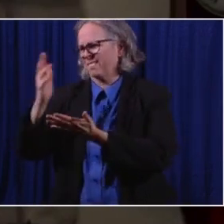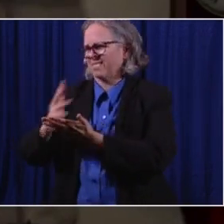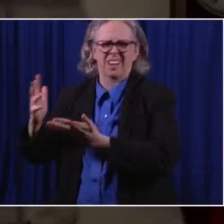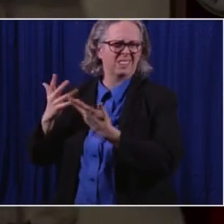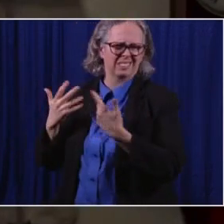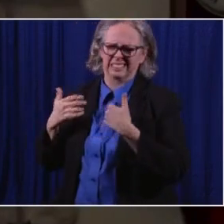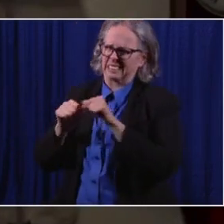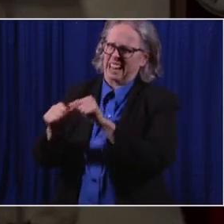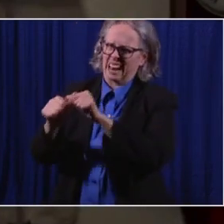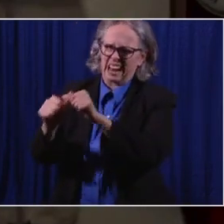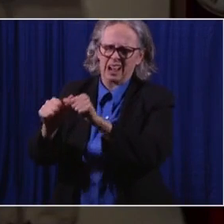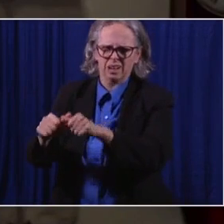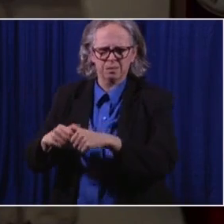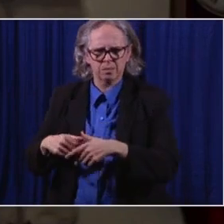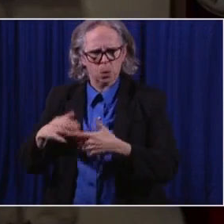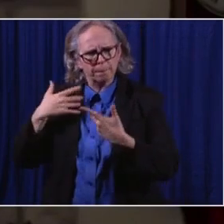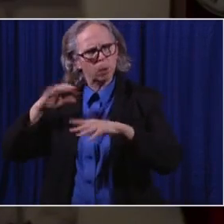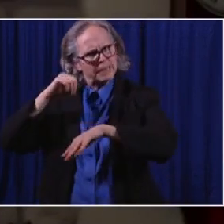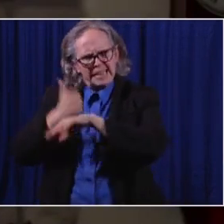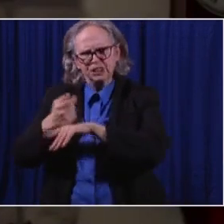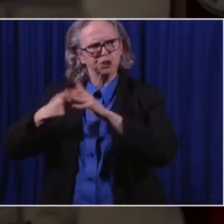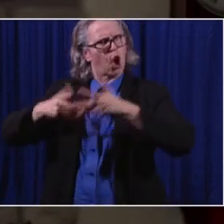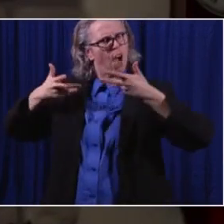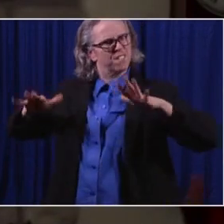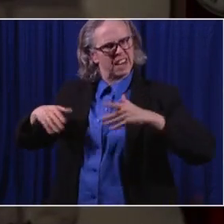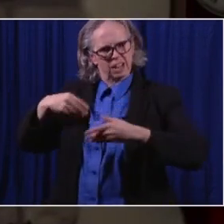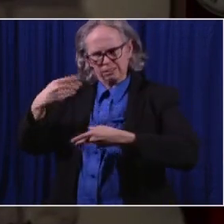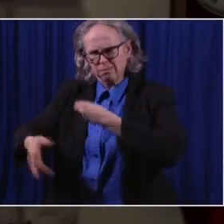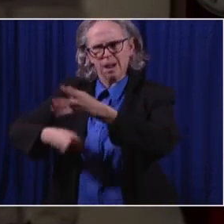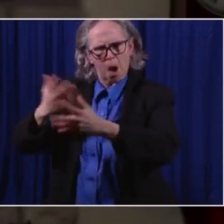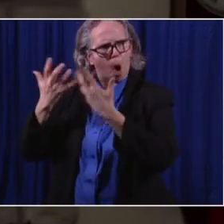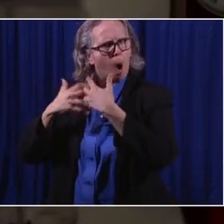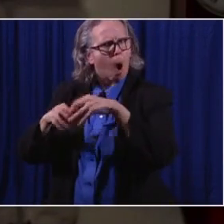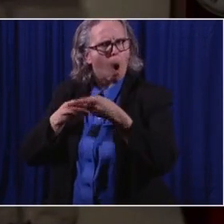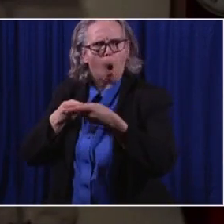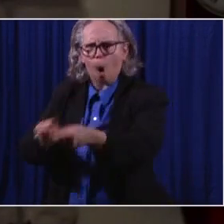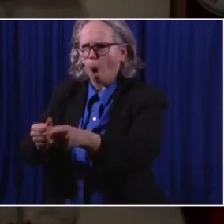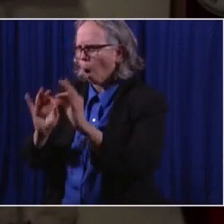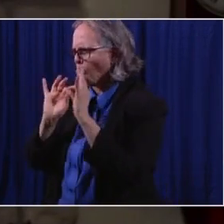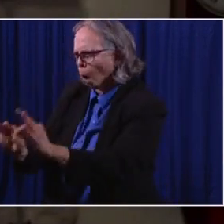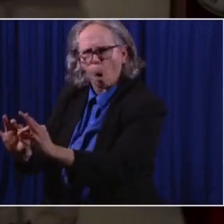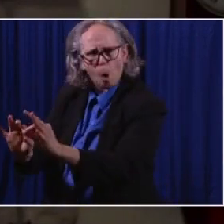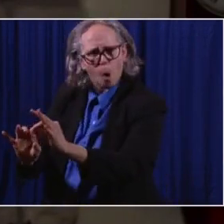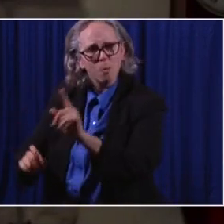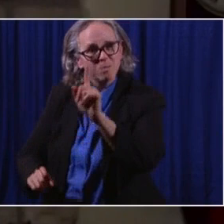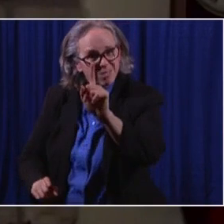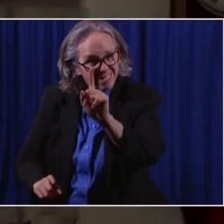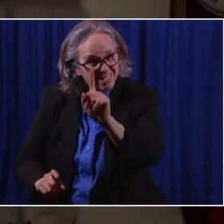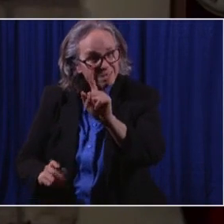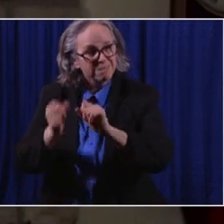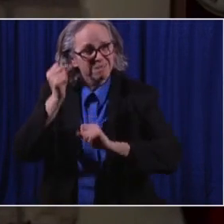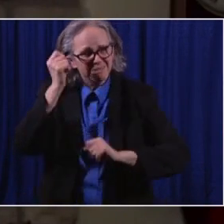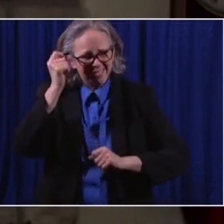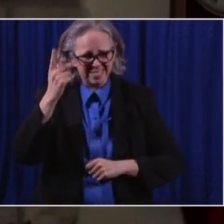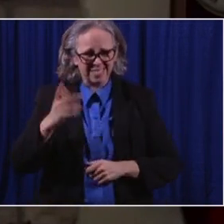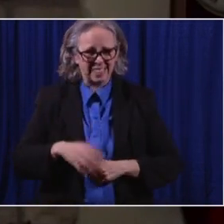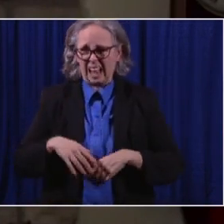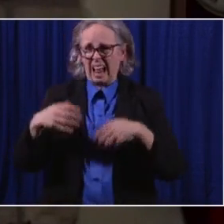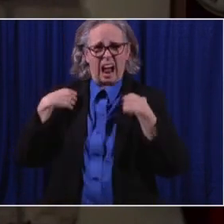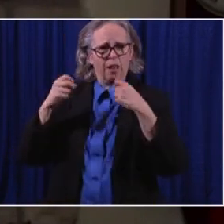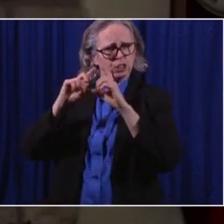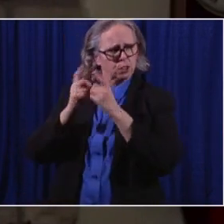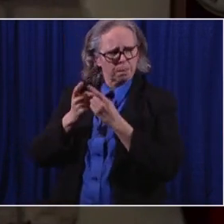to get that job done. And we have people out there who are doing this. We have, for example, our health departments who are getting vaccines. They're